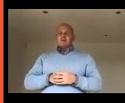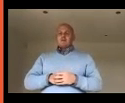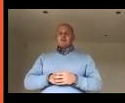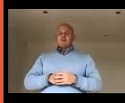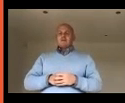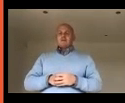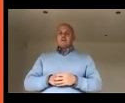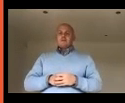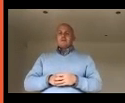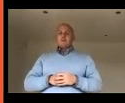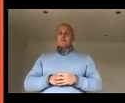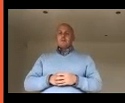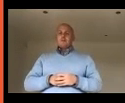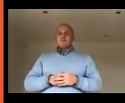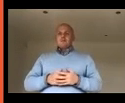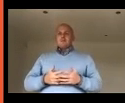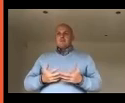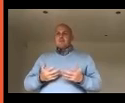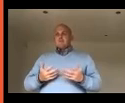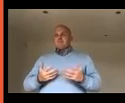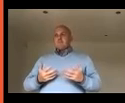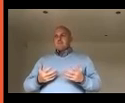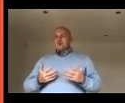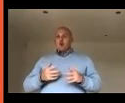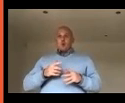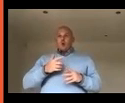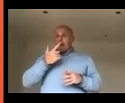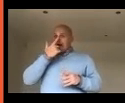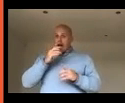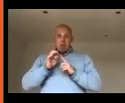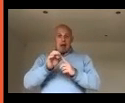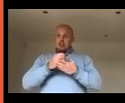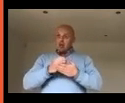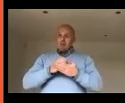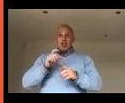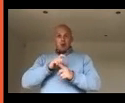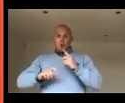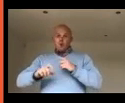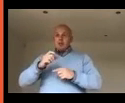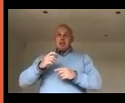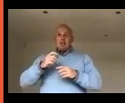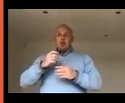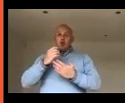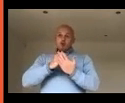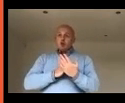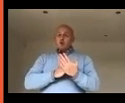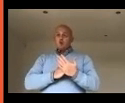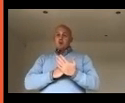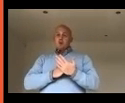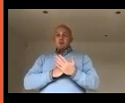So community groups with a constitution can apply, charities can apply, charitable